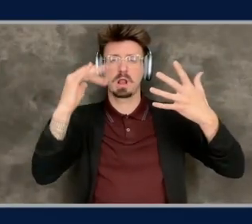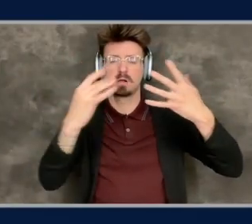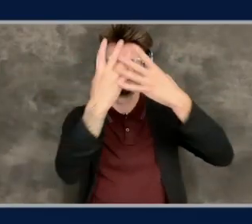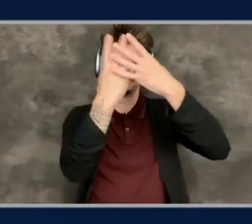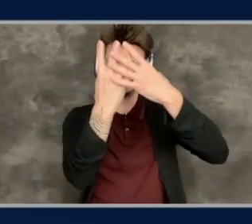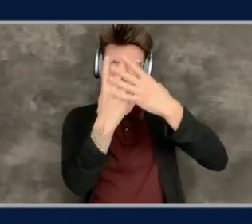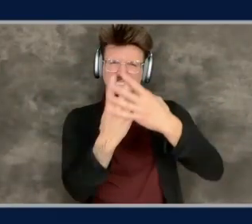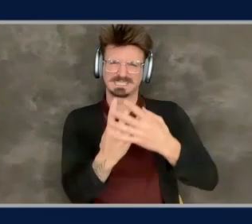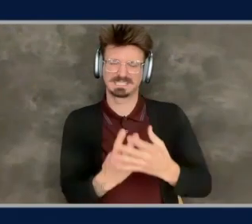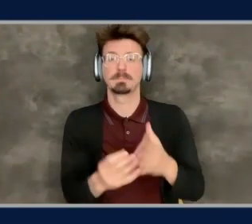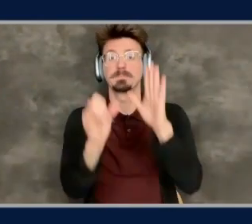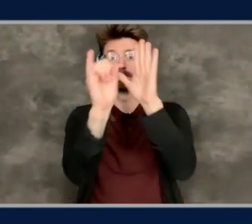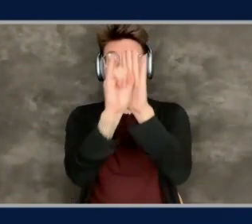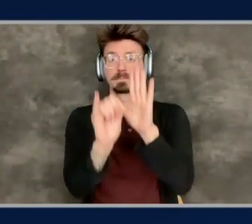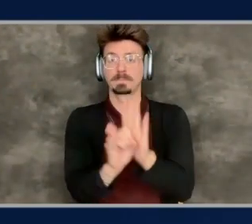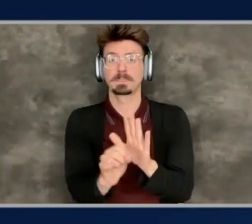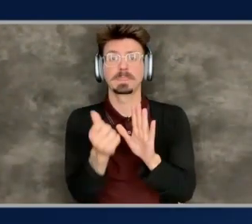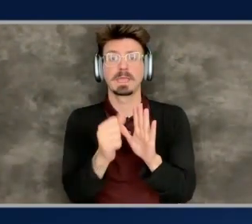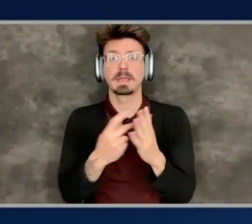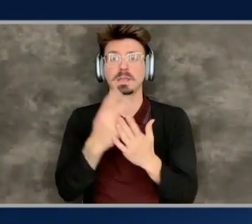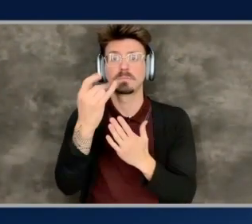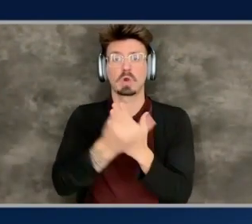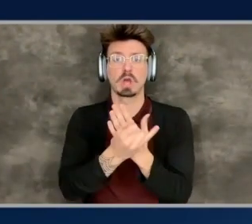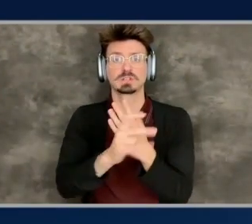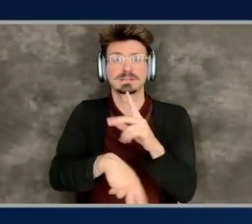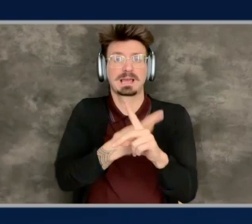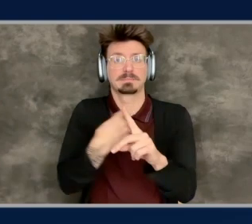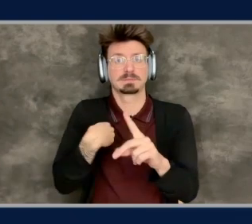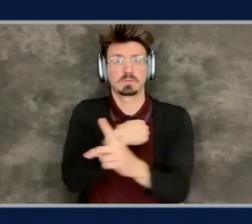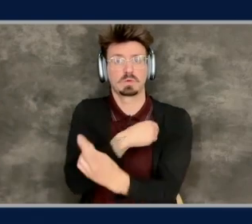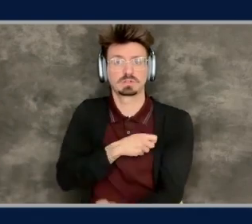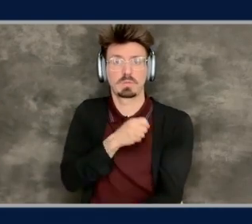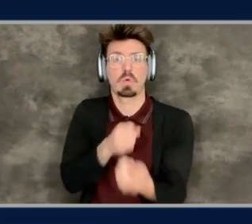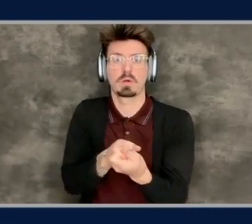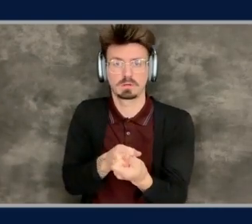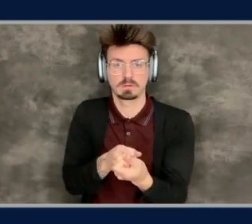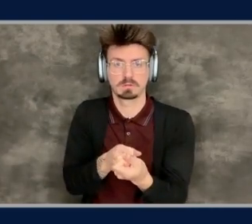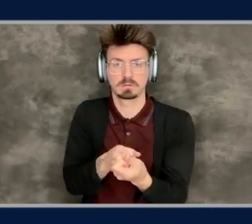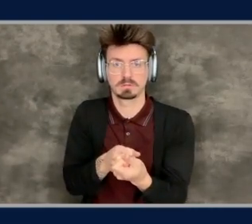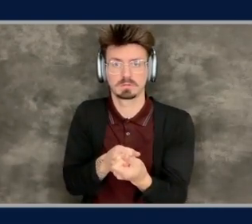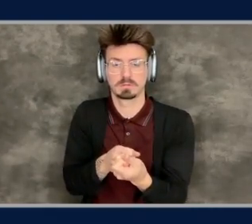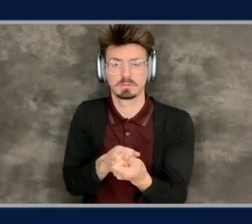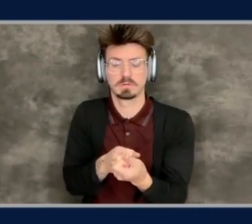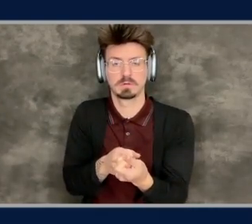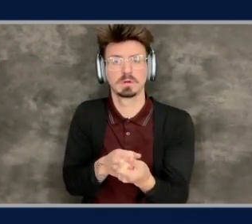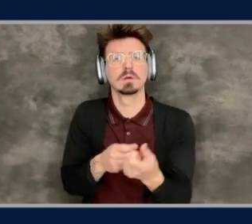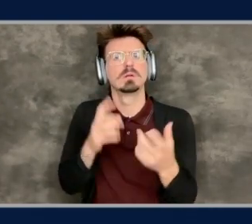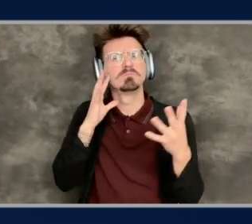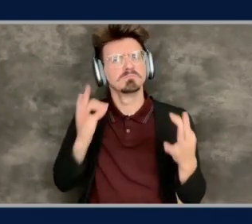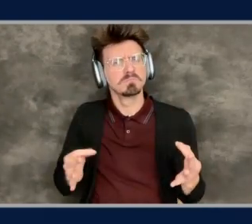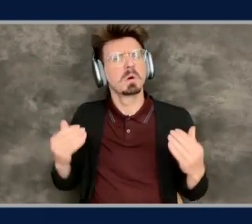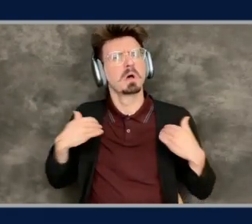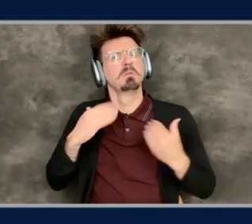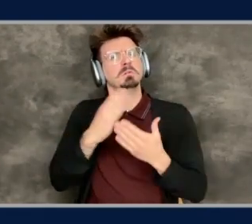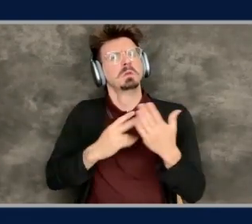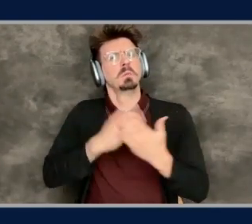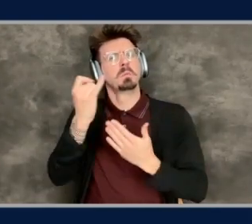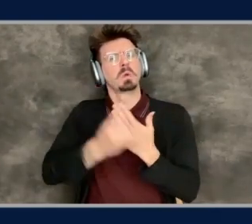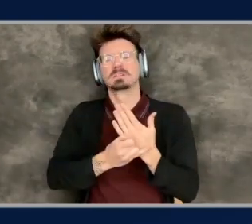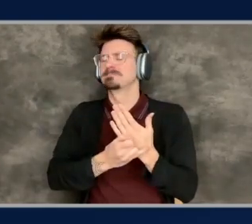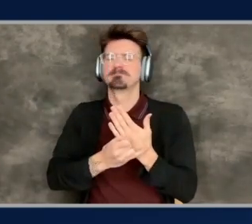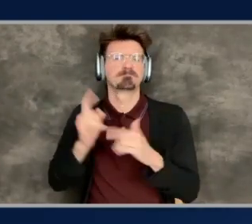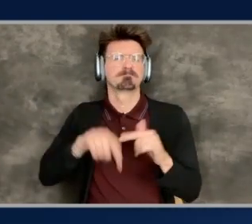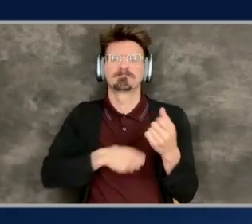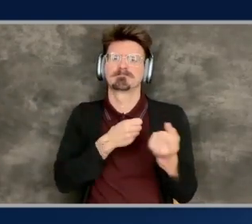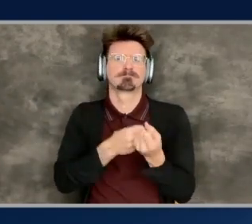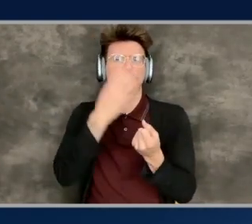repos that have project types that we support. Then we definitely like you know have some projects that we don't support on front end side, and